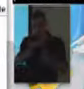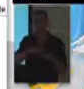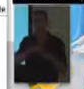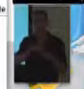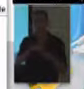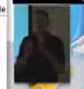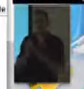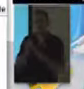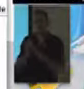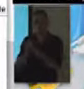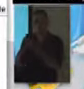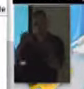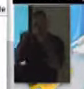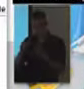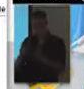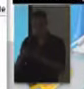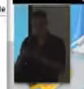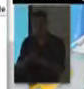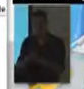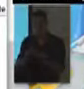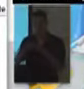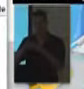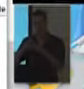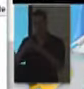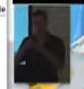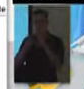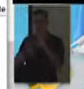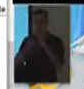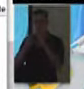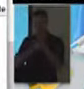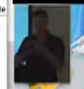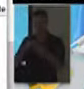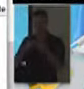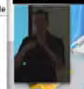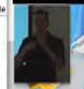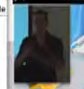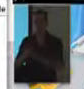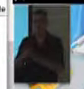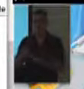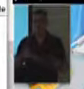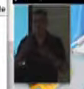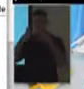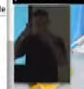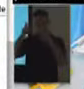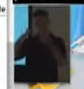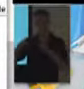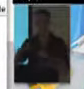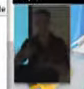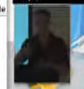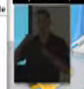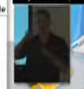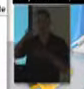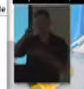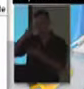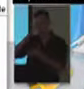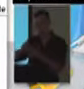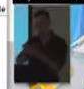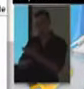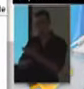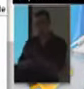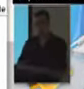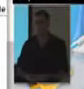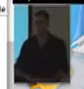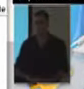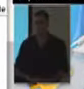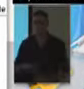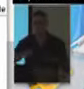with accessibility requirements in order to find solutions. I'm going to read the category or the